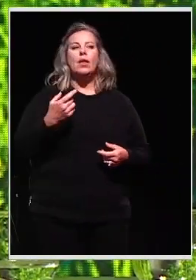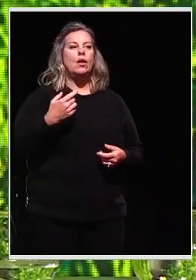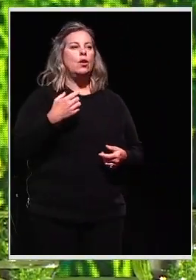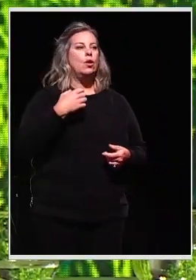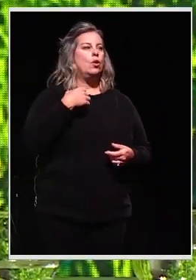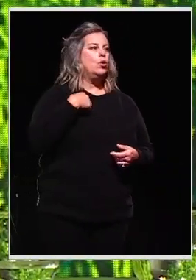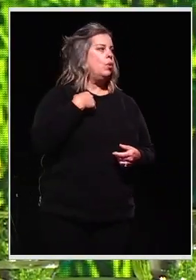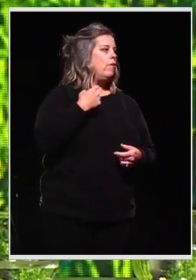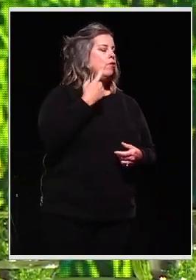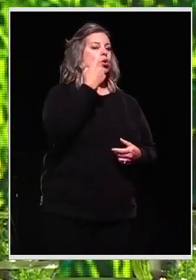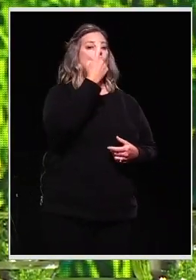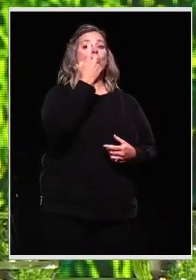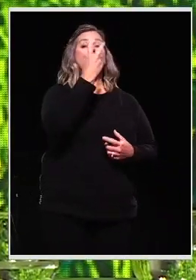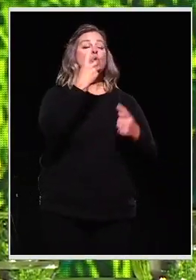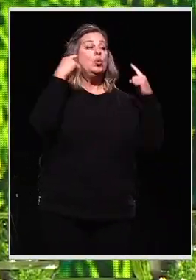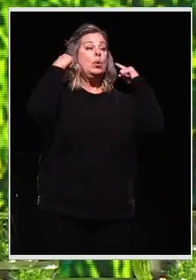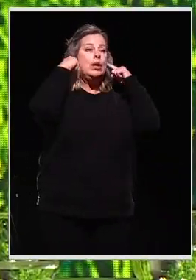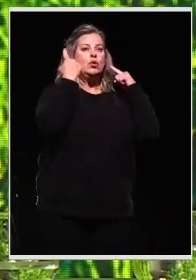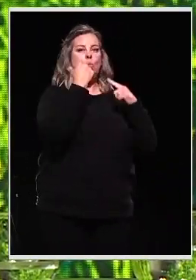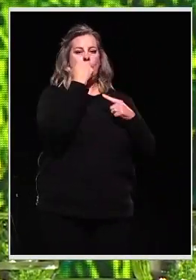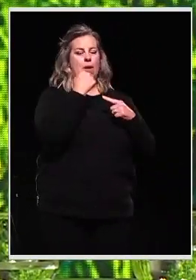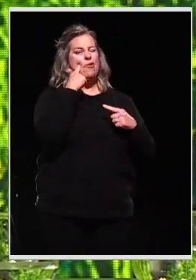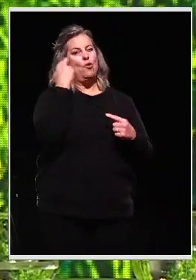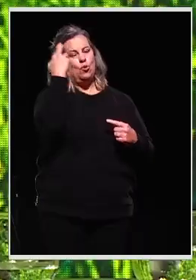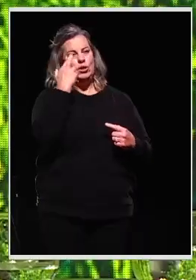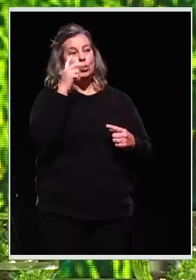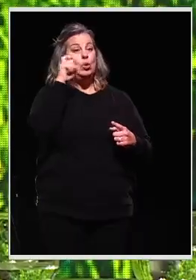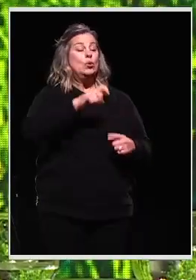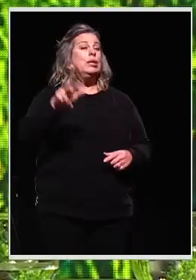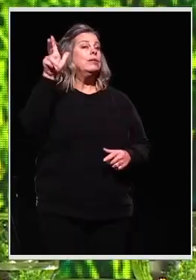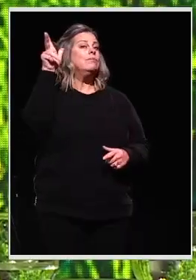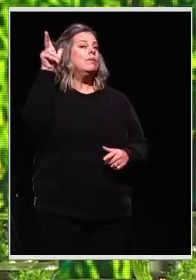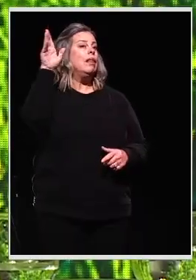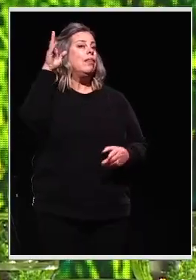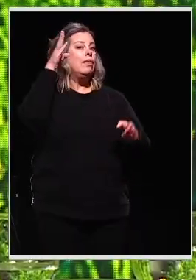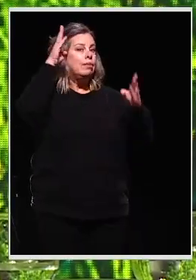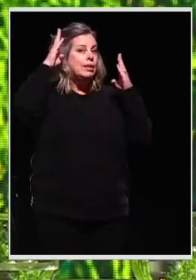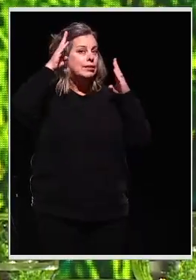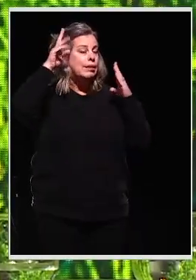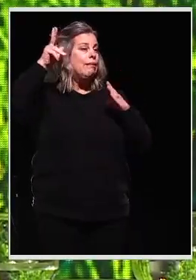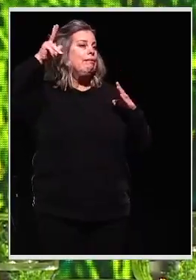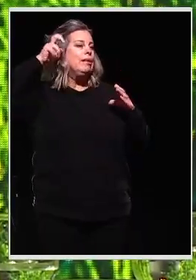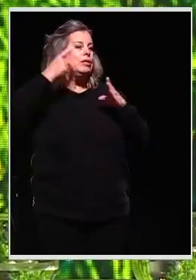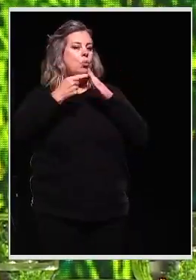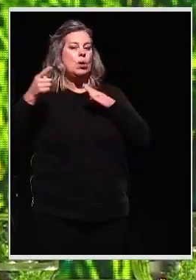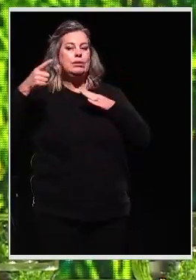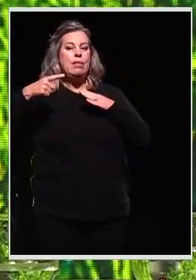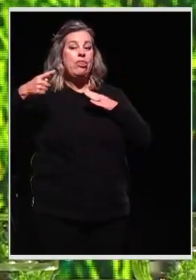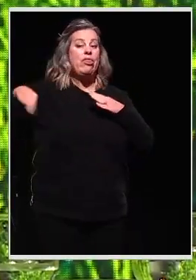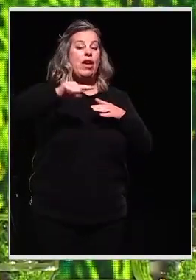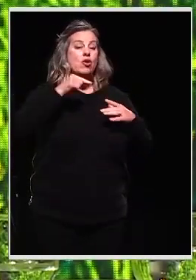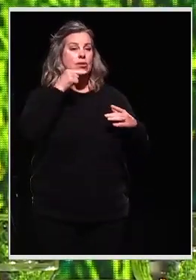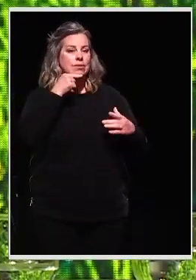mouth for a reason. So first you got to listen to what the real challenge is that the community is facing, as opposed to coming in and